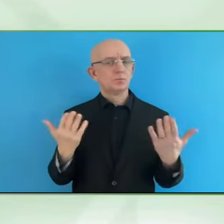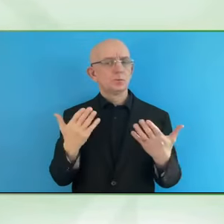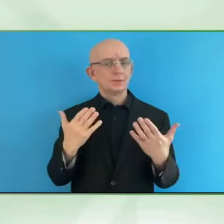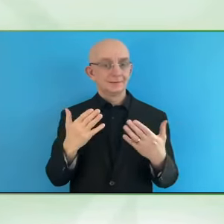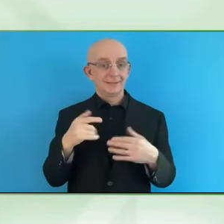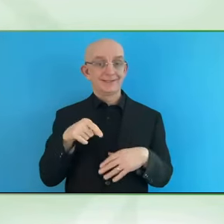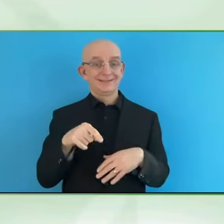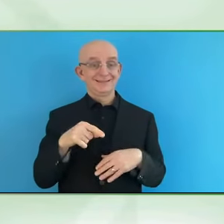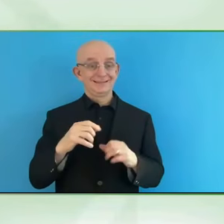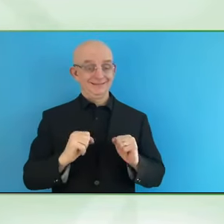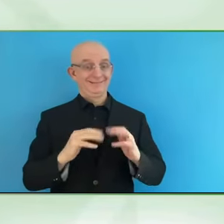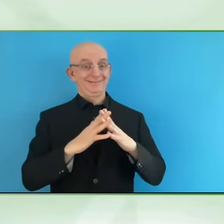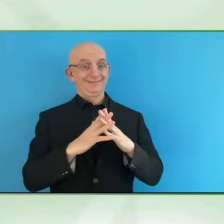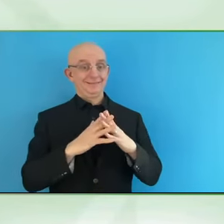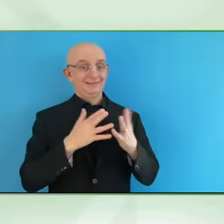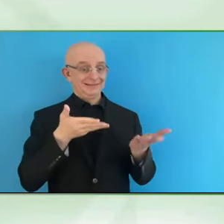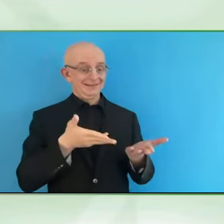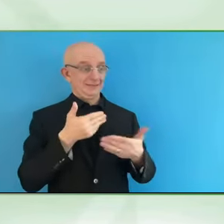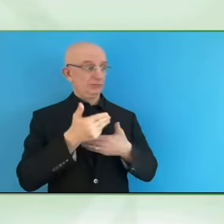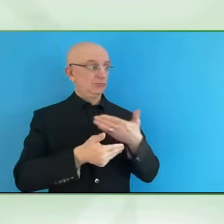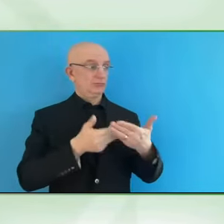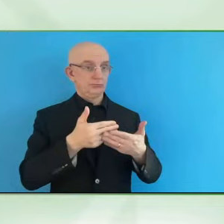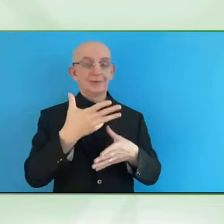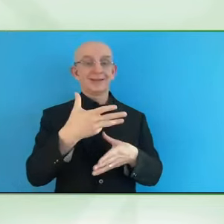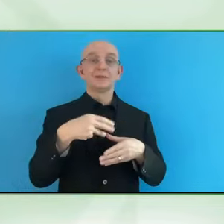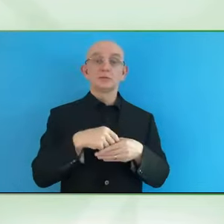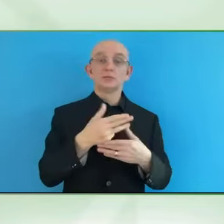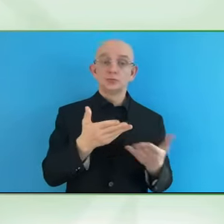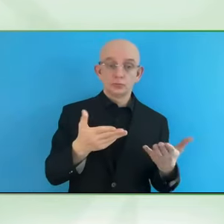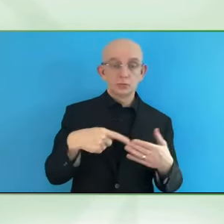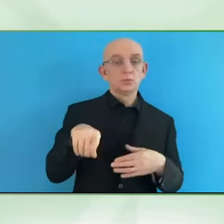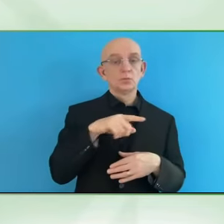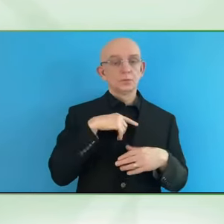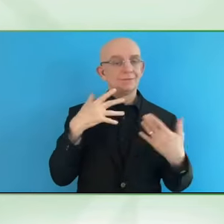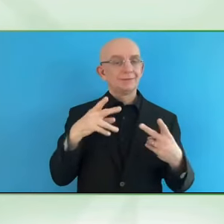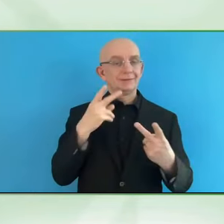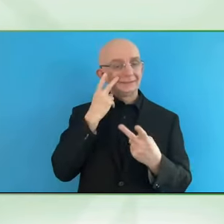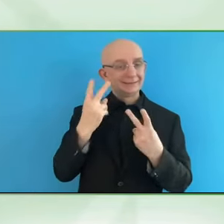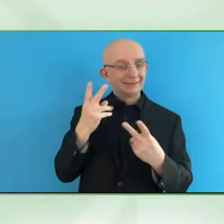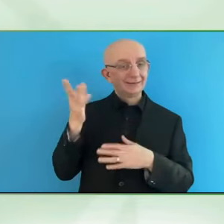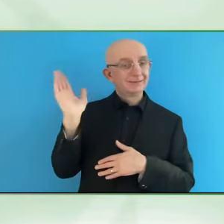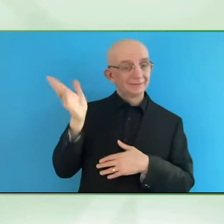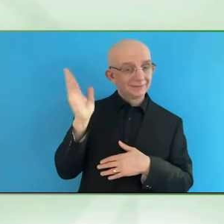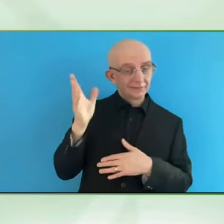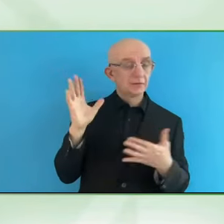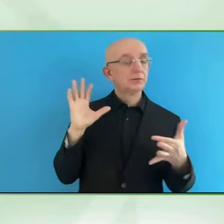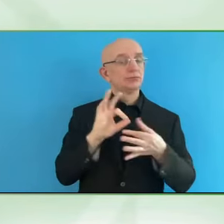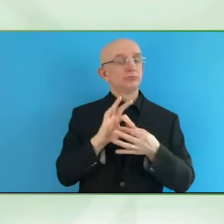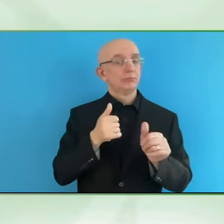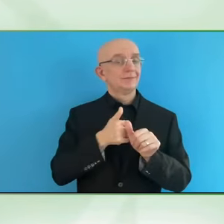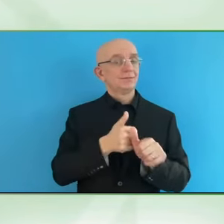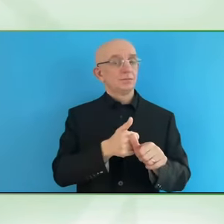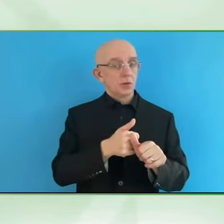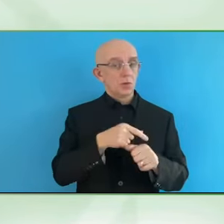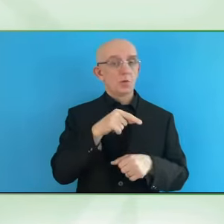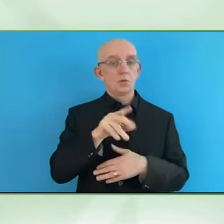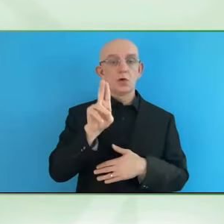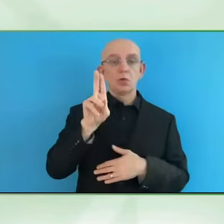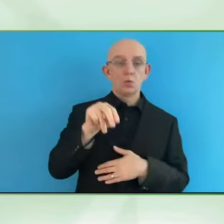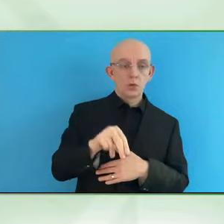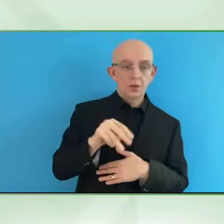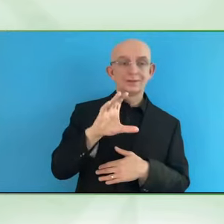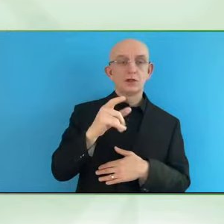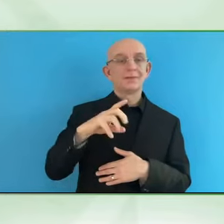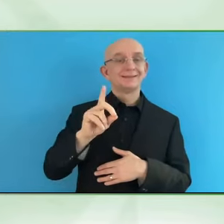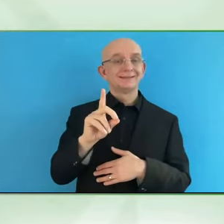Persons with Disabilities. And in particular, the way that inclusion is defined in general